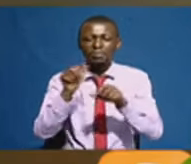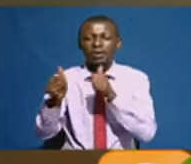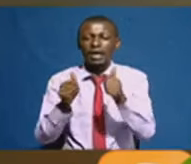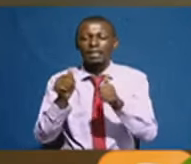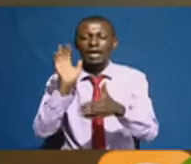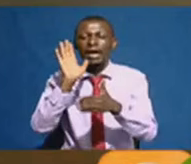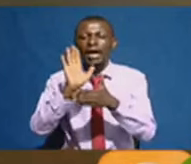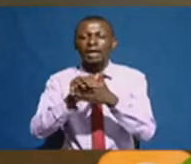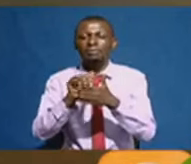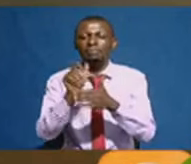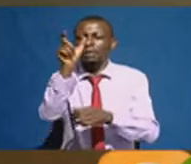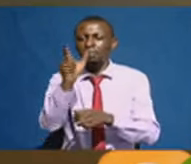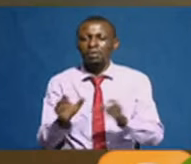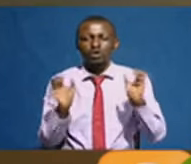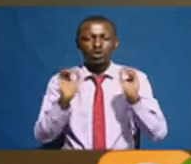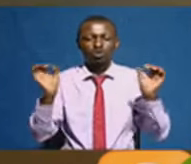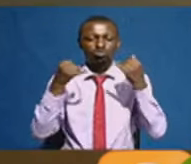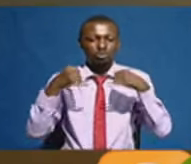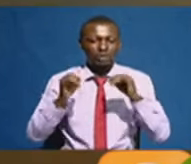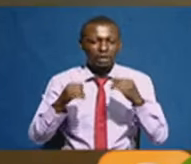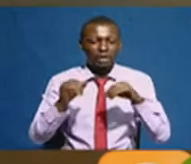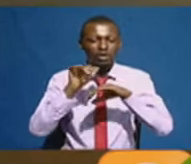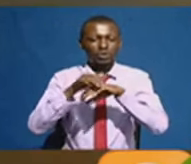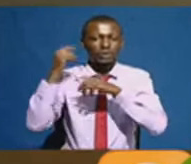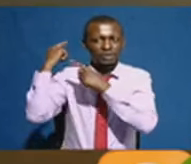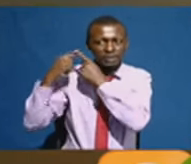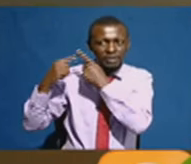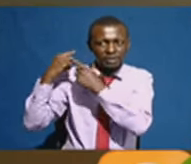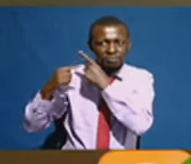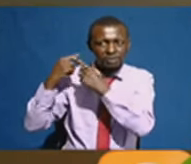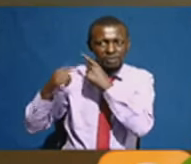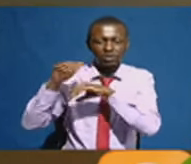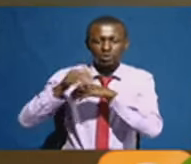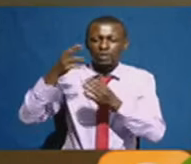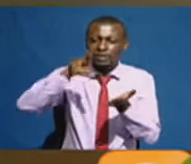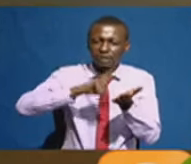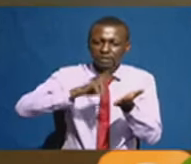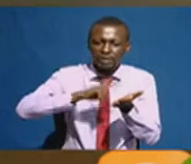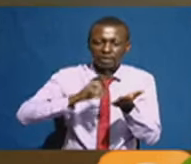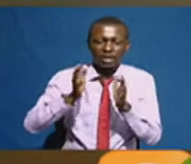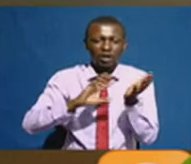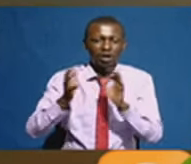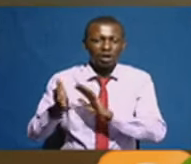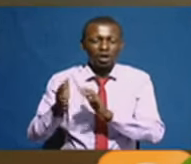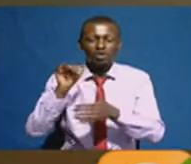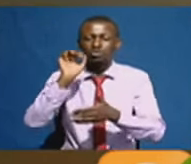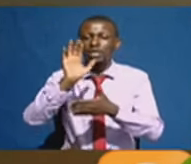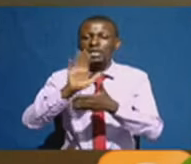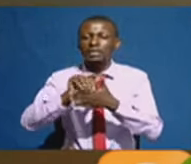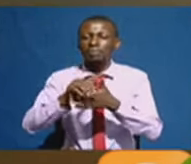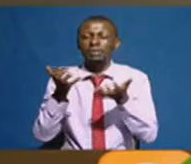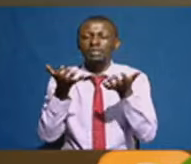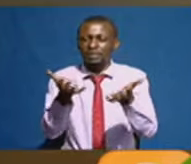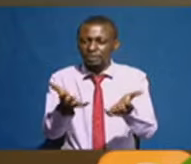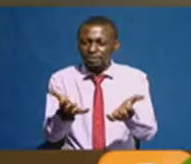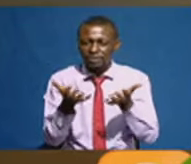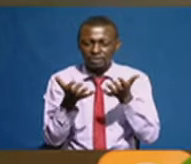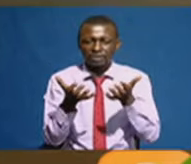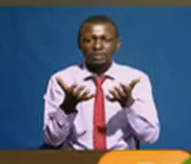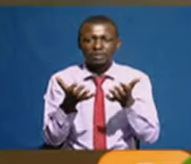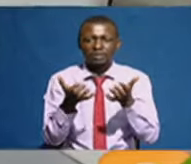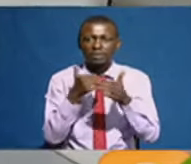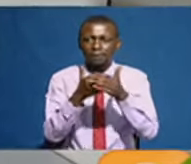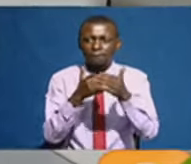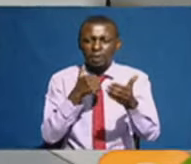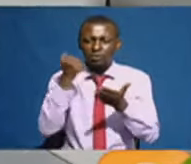is trying to get some sort of experience, kupata registration fulani. The internship is a requirement. It's a requirement. For